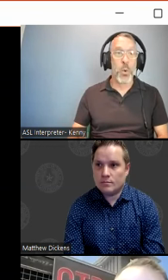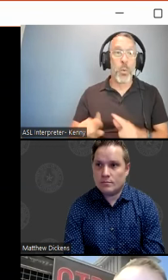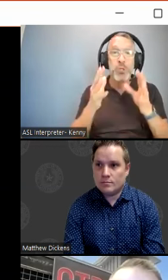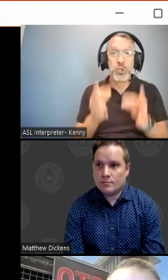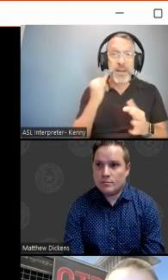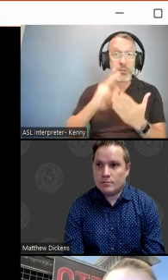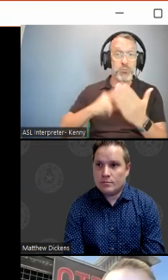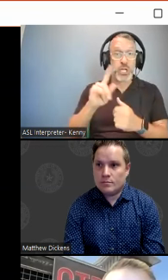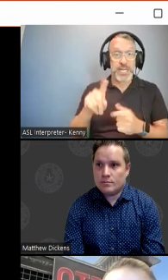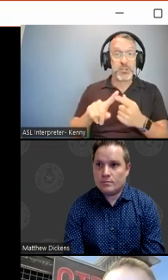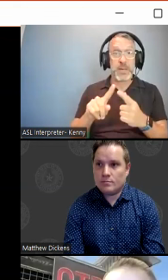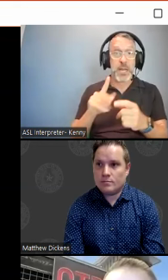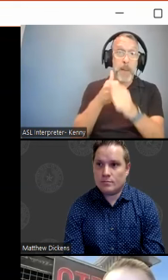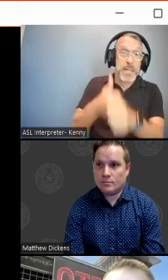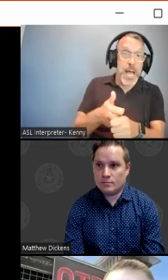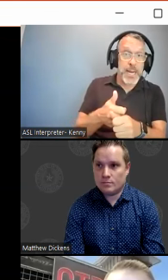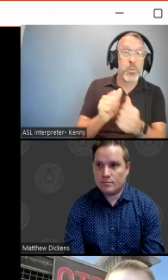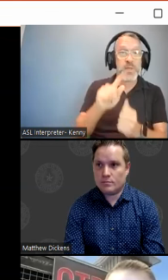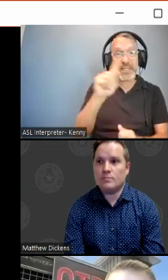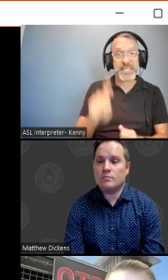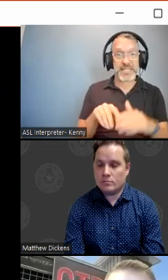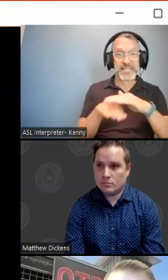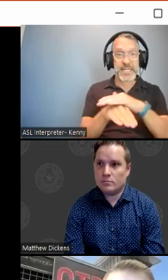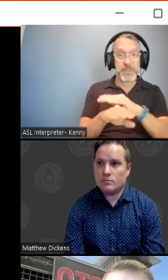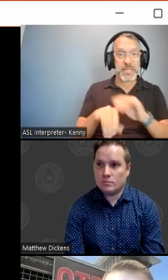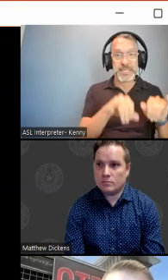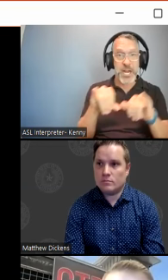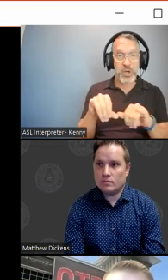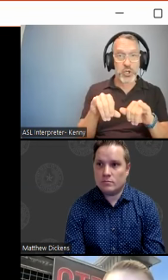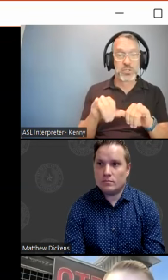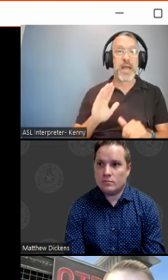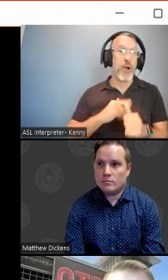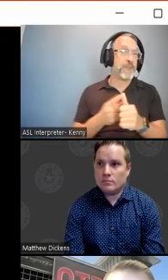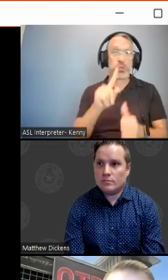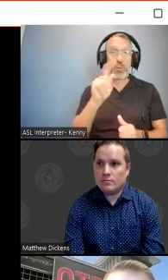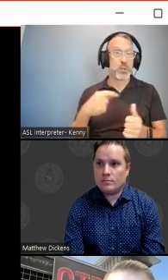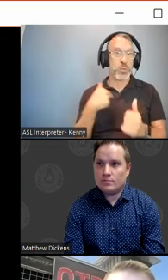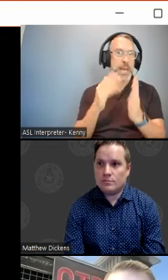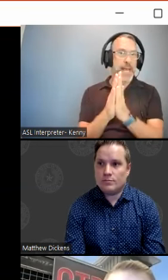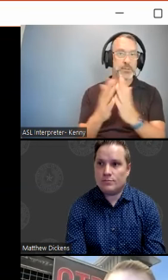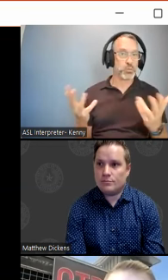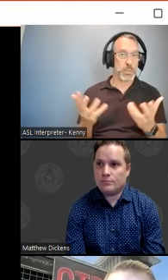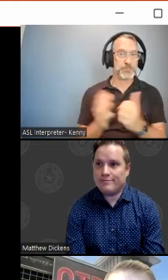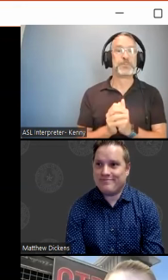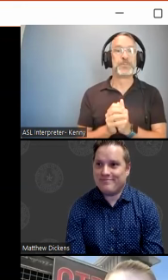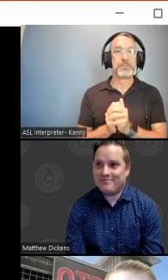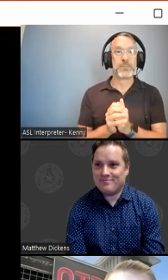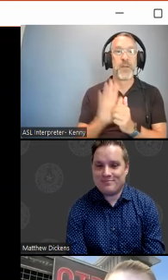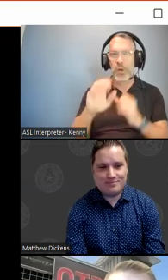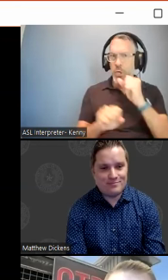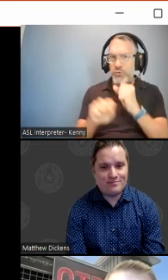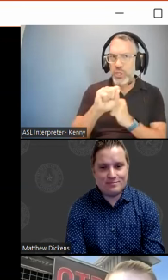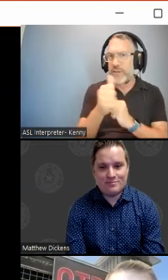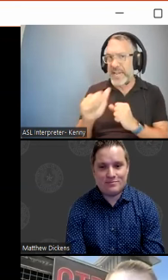if a project needs to be compliant with the Texas accessibility standards, our first question we ask was their construction of